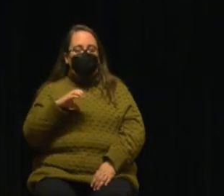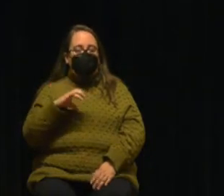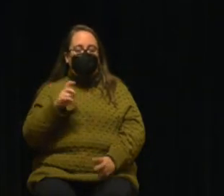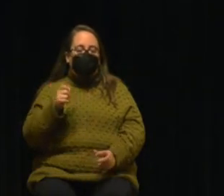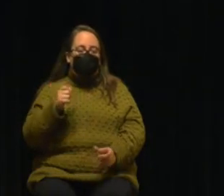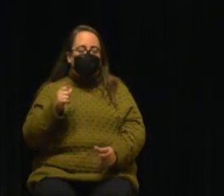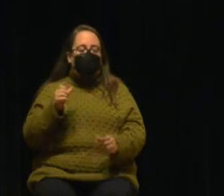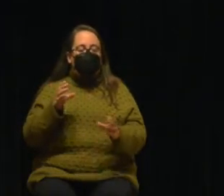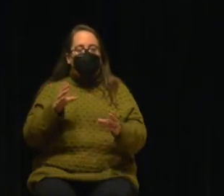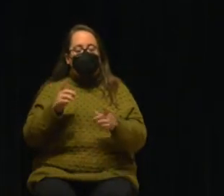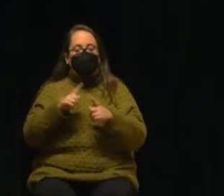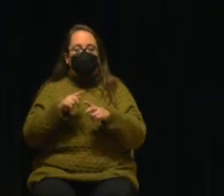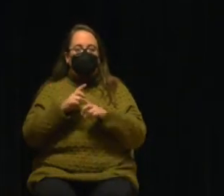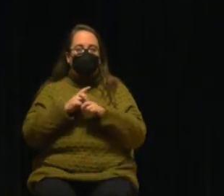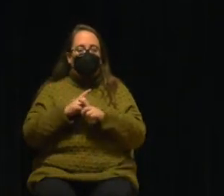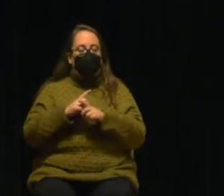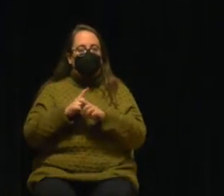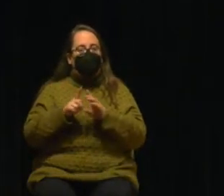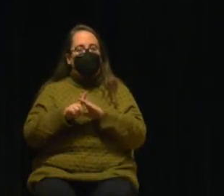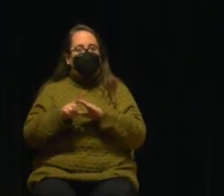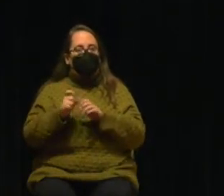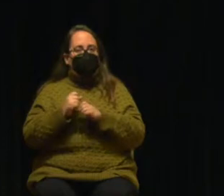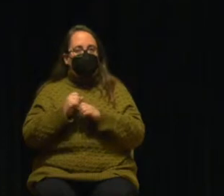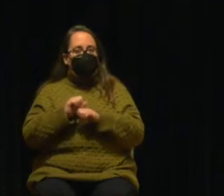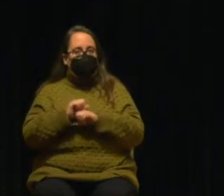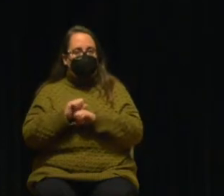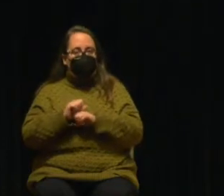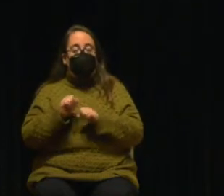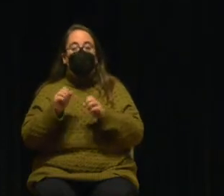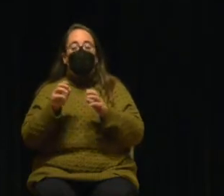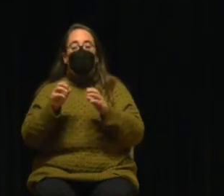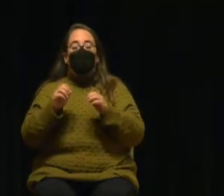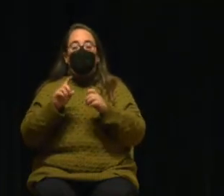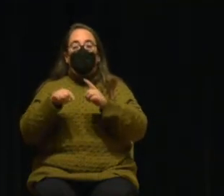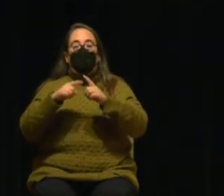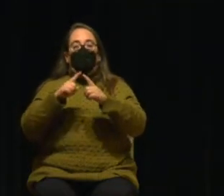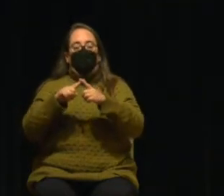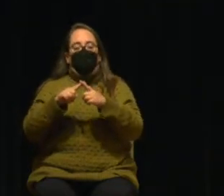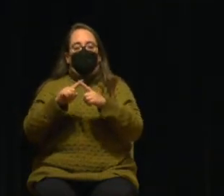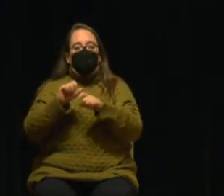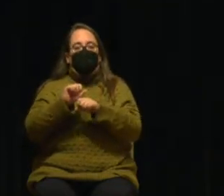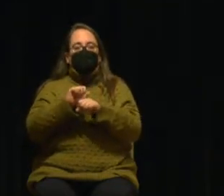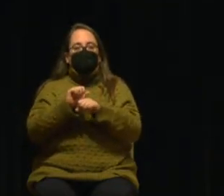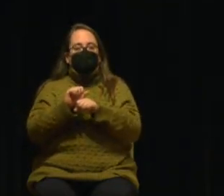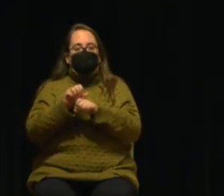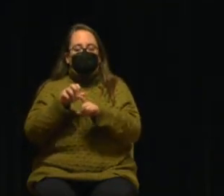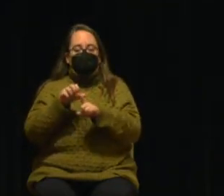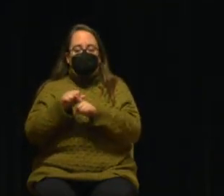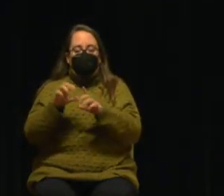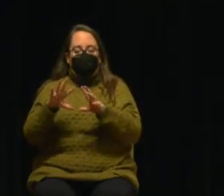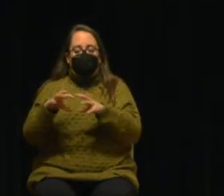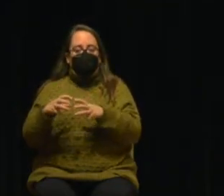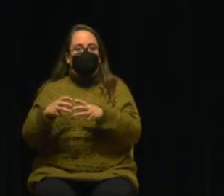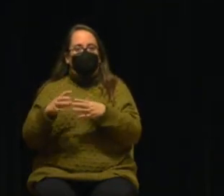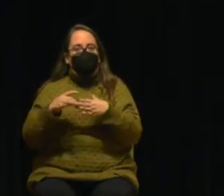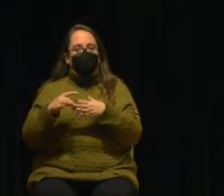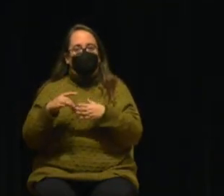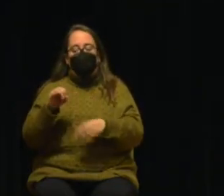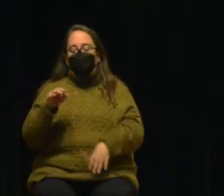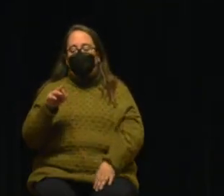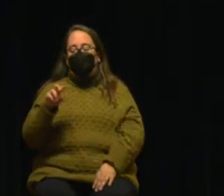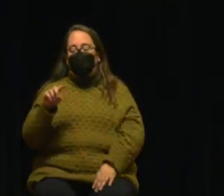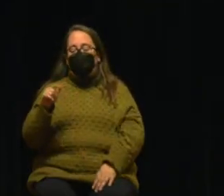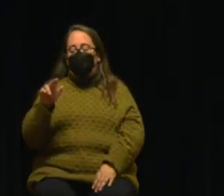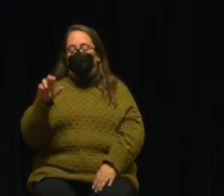and prepared to defend fugitive slaves. And so when this slave-catching posse led by Edward Gorsuch arrives